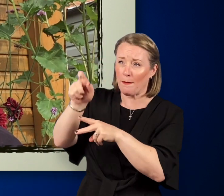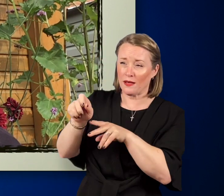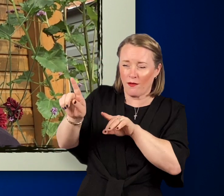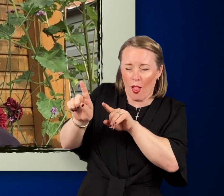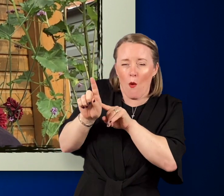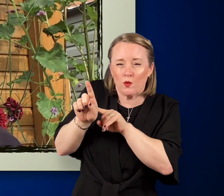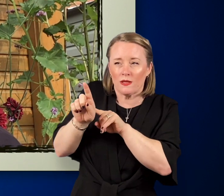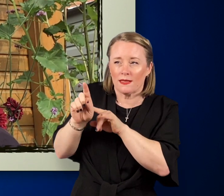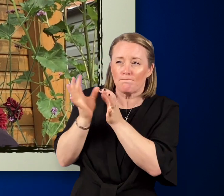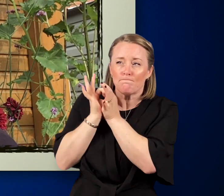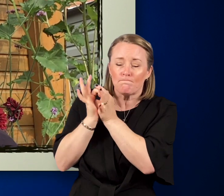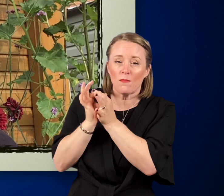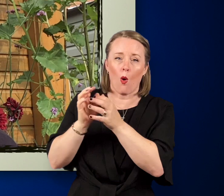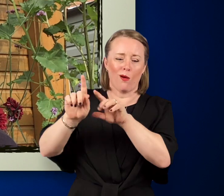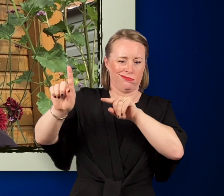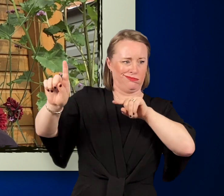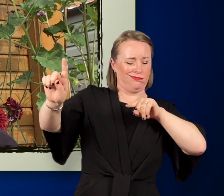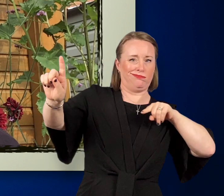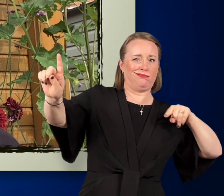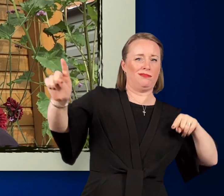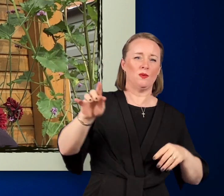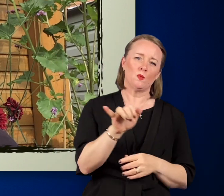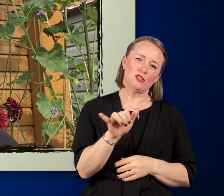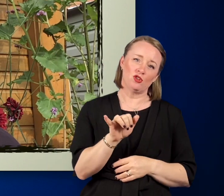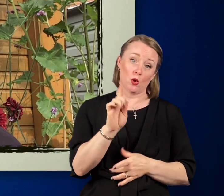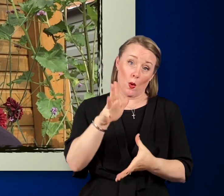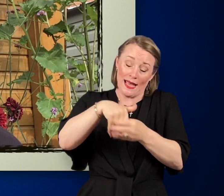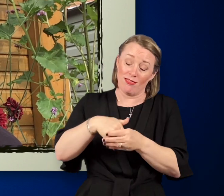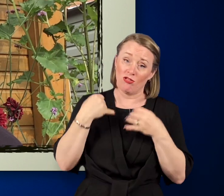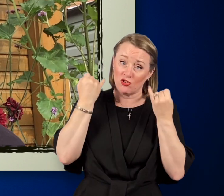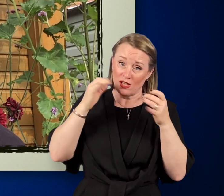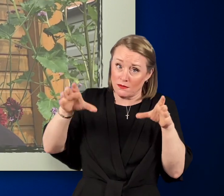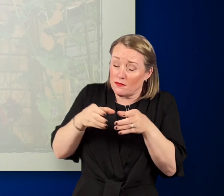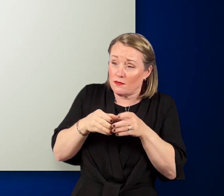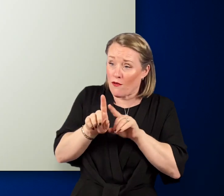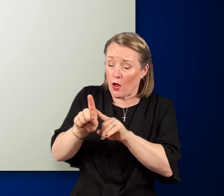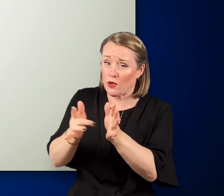flock, how close is your daily walk to Jesus?